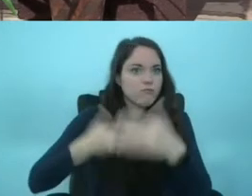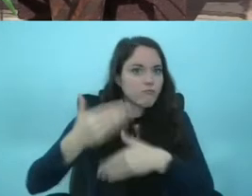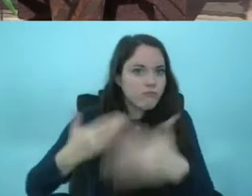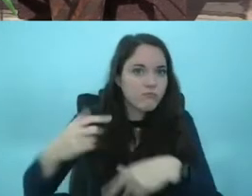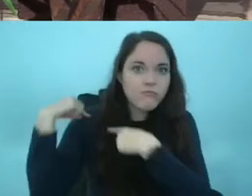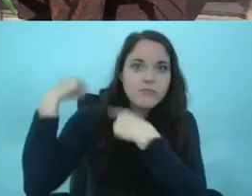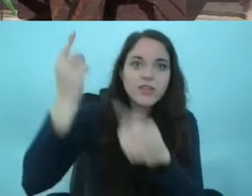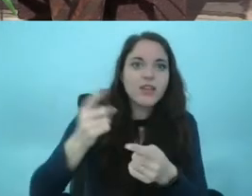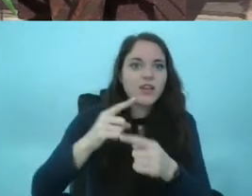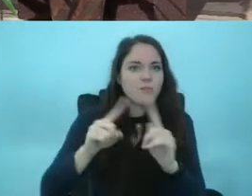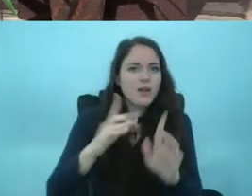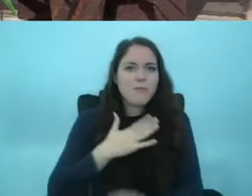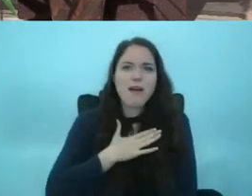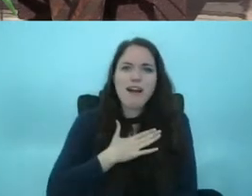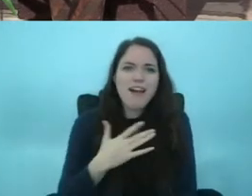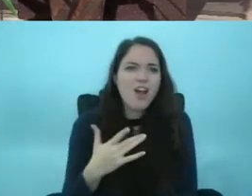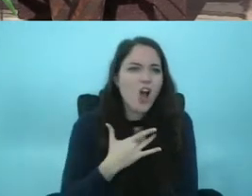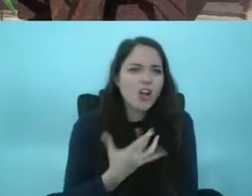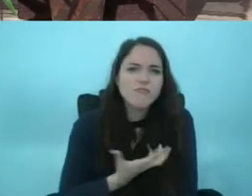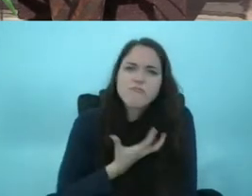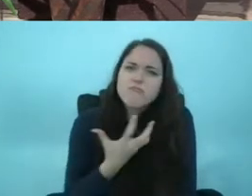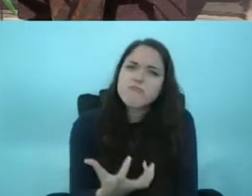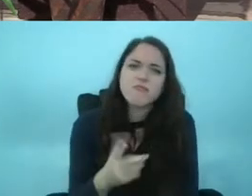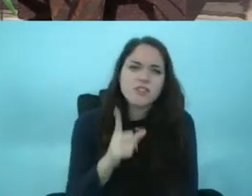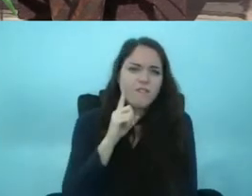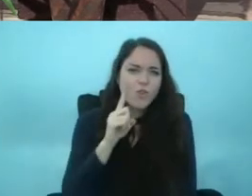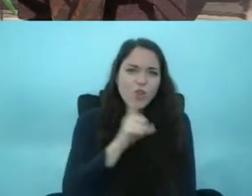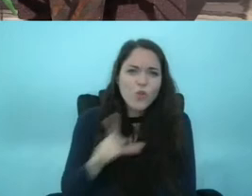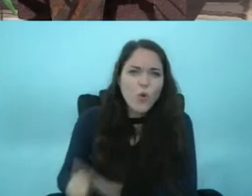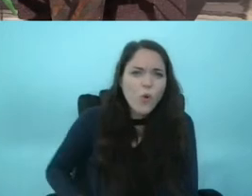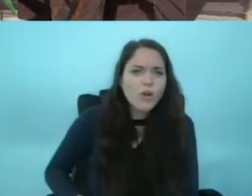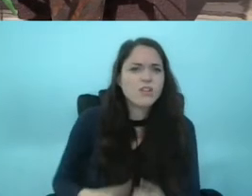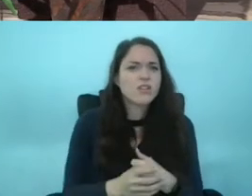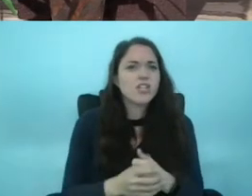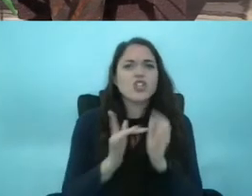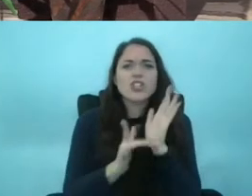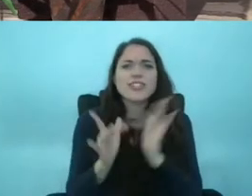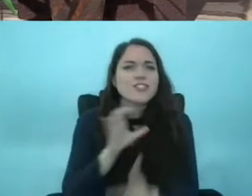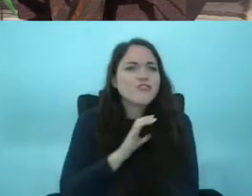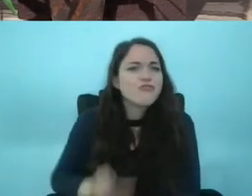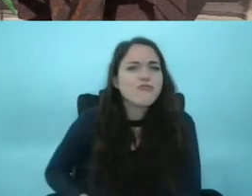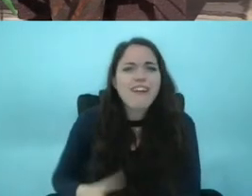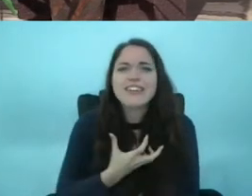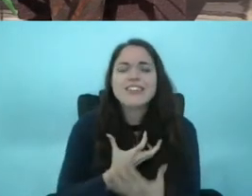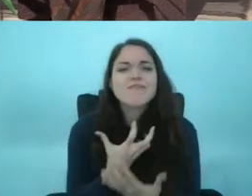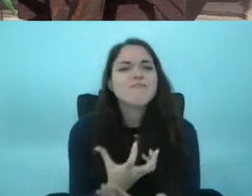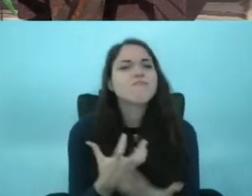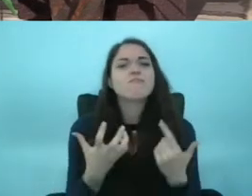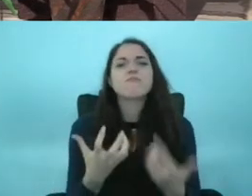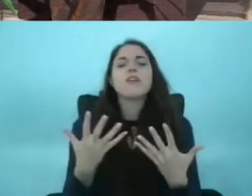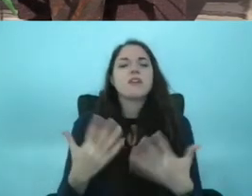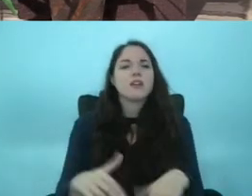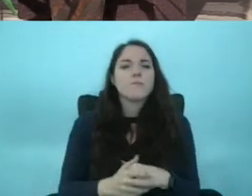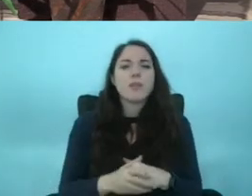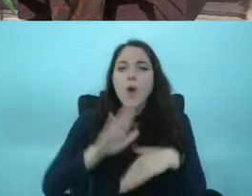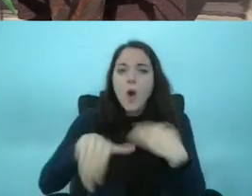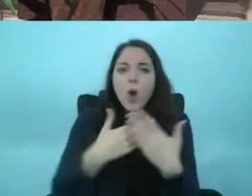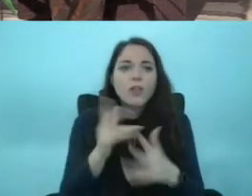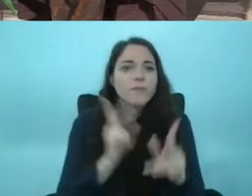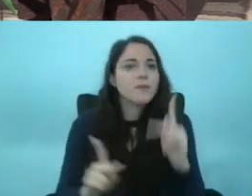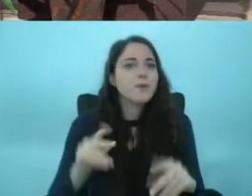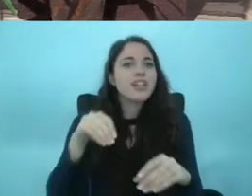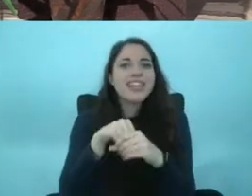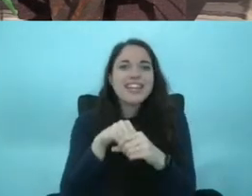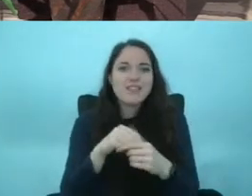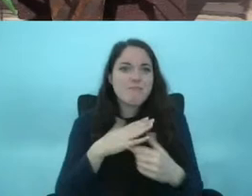my heart. Jesus Christ is my heart. All these people in my life today are my heart,